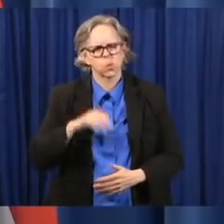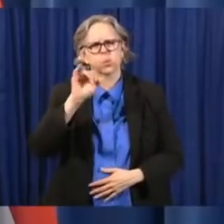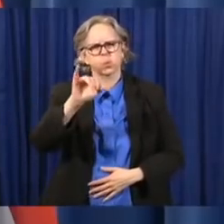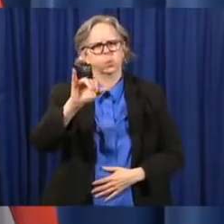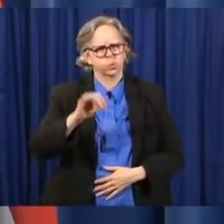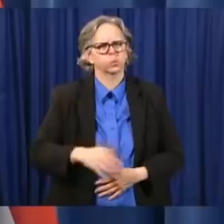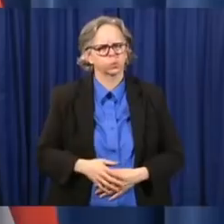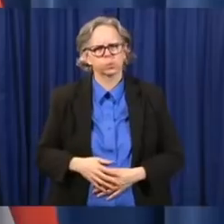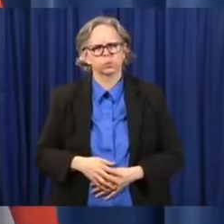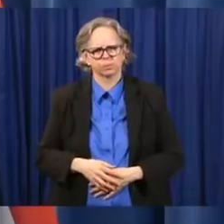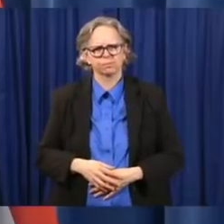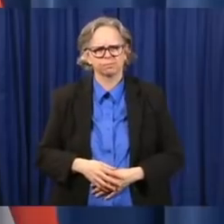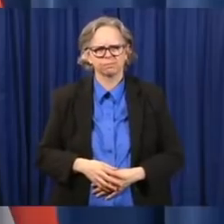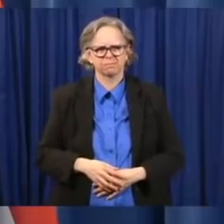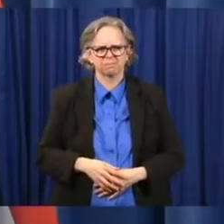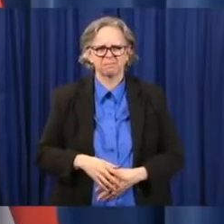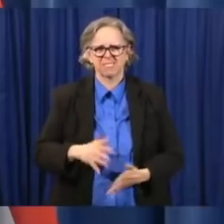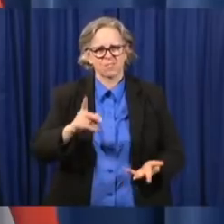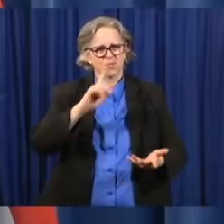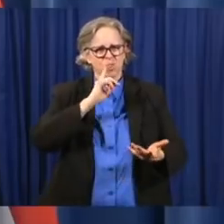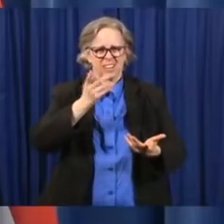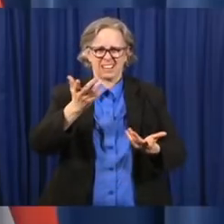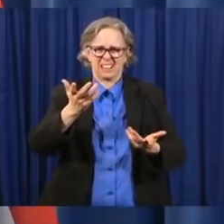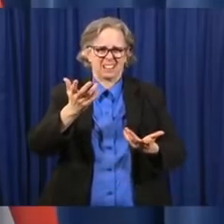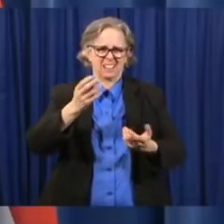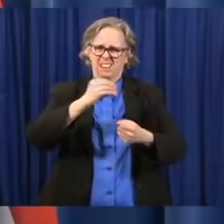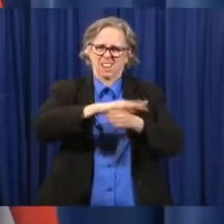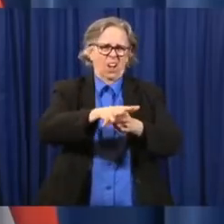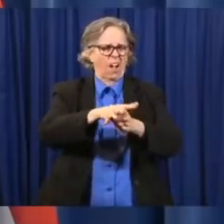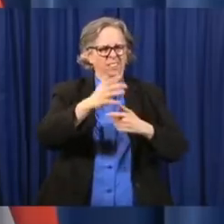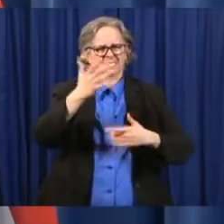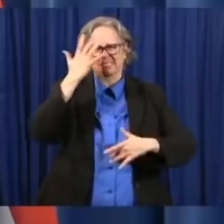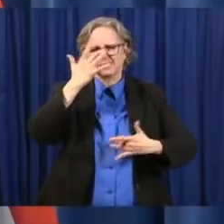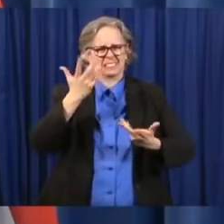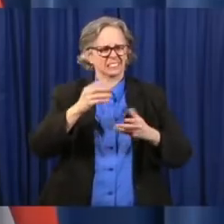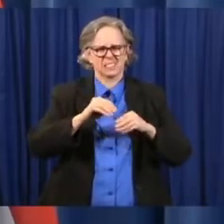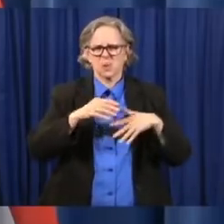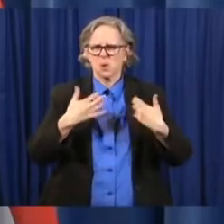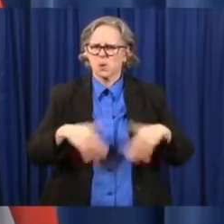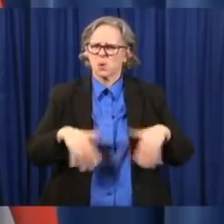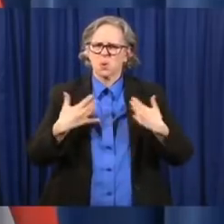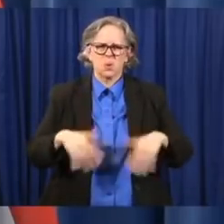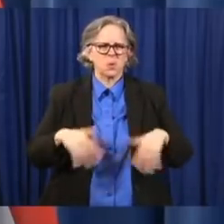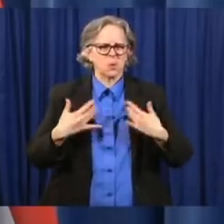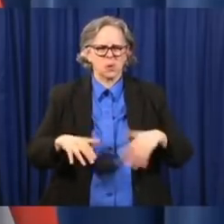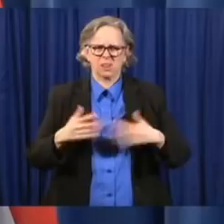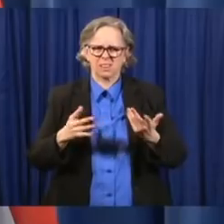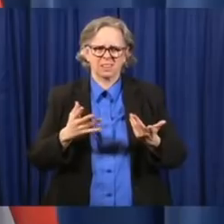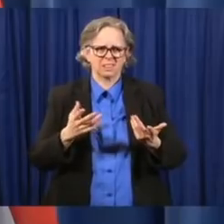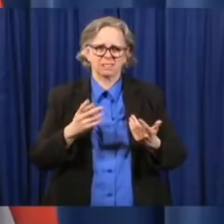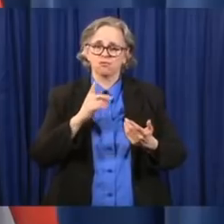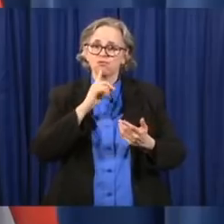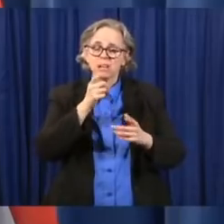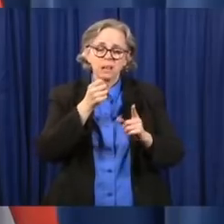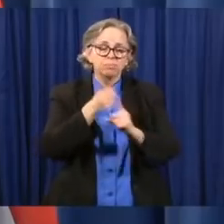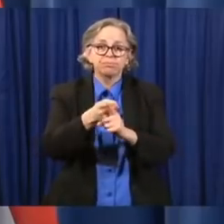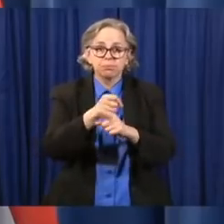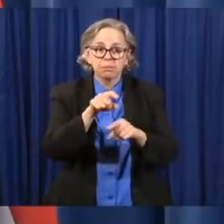disease, this is a virus that can impact everyone. Everyone can get